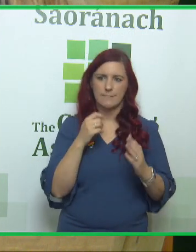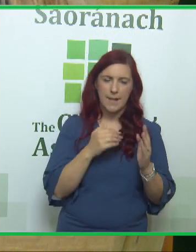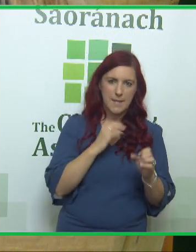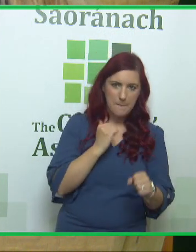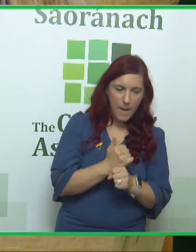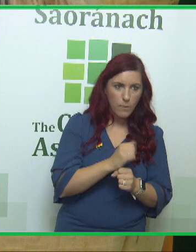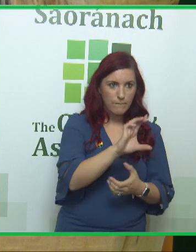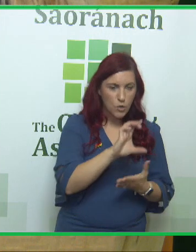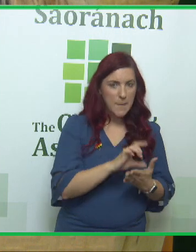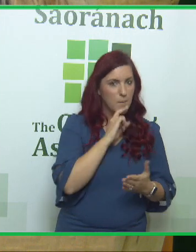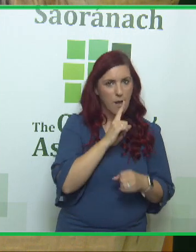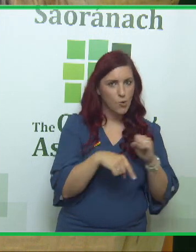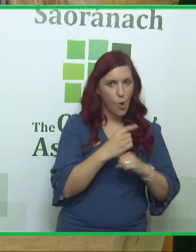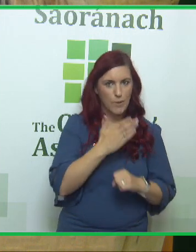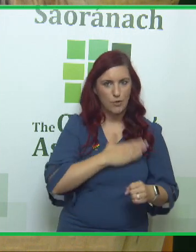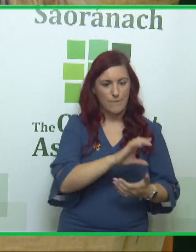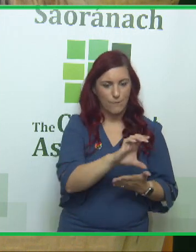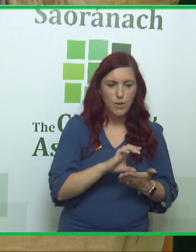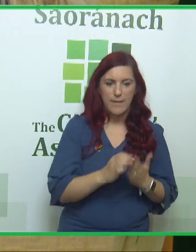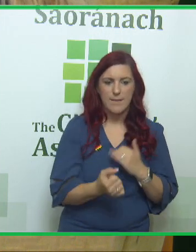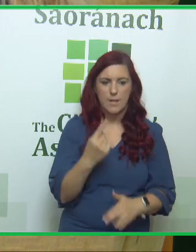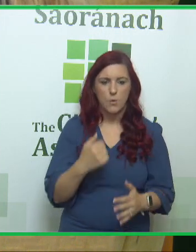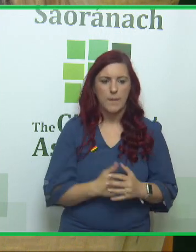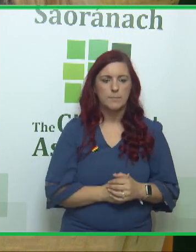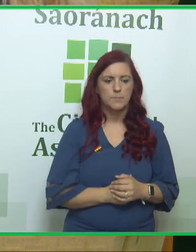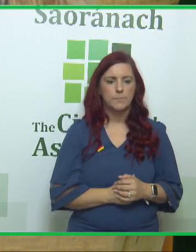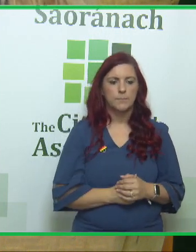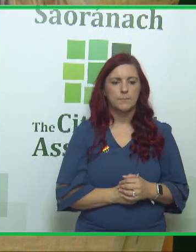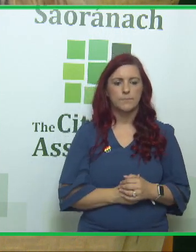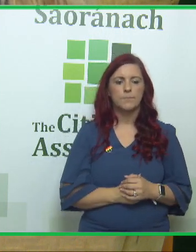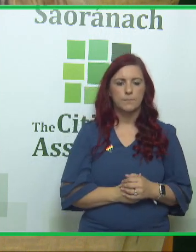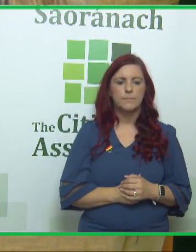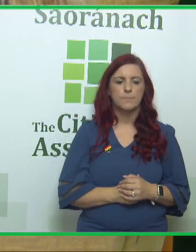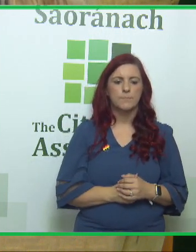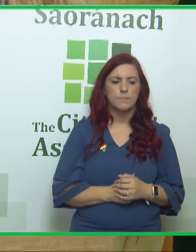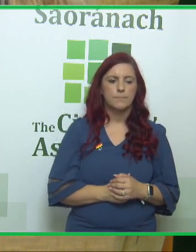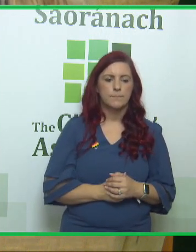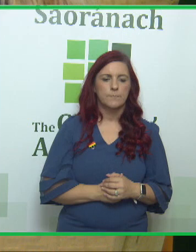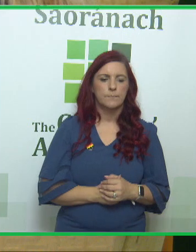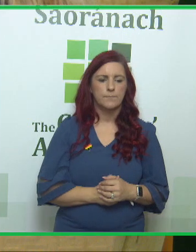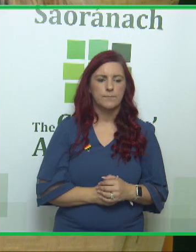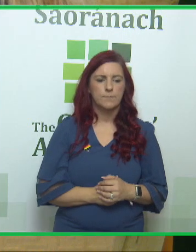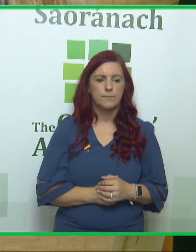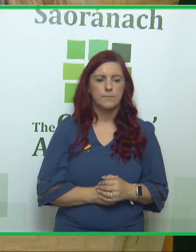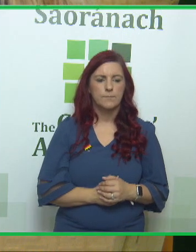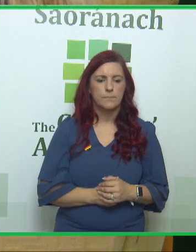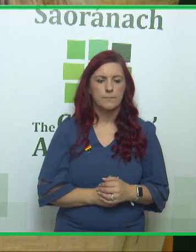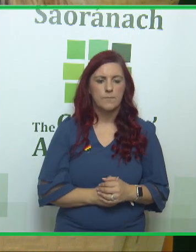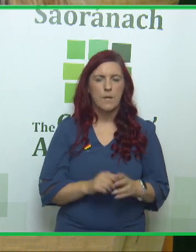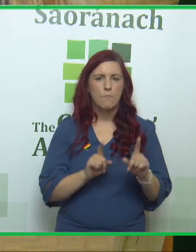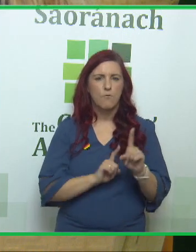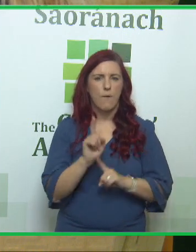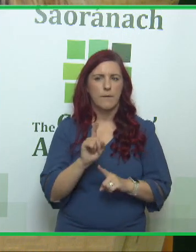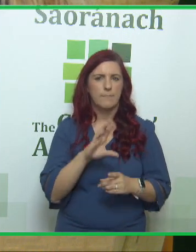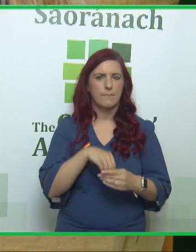just funding per se. Yeah, well, the Recovery Academy Ireland is actually based in Soilse as well. They've only recently moved in. When